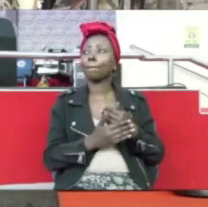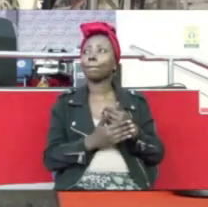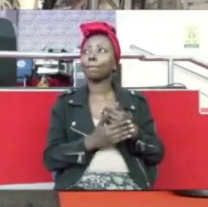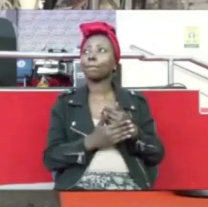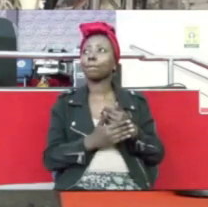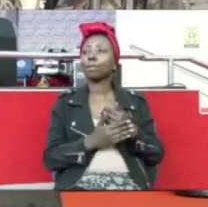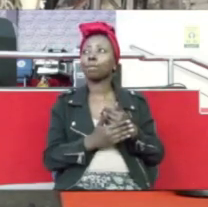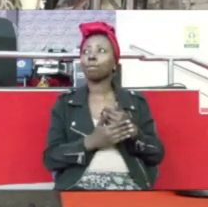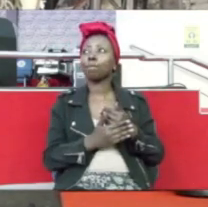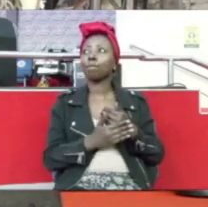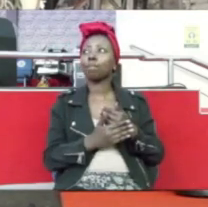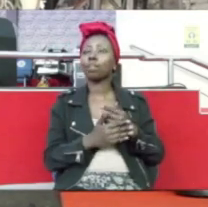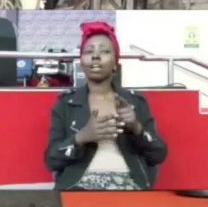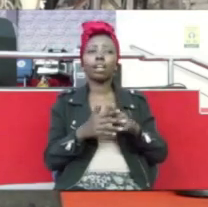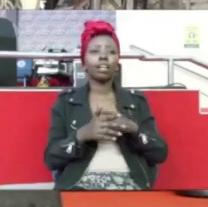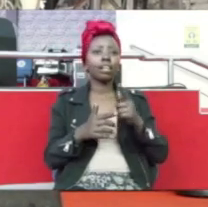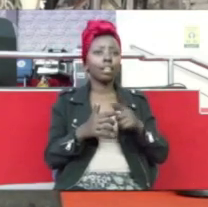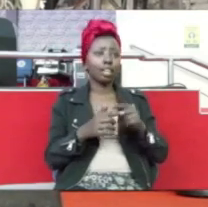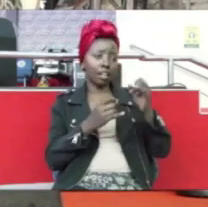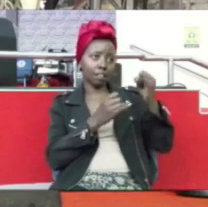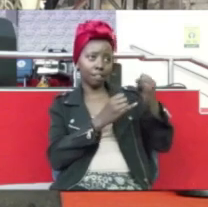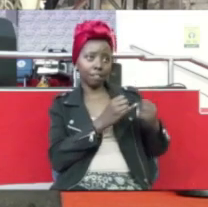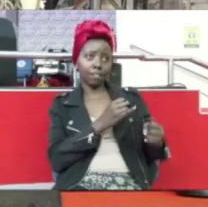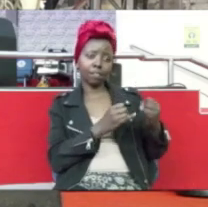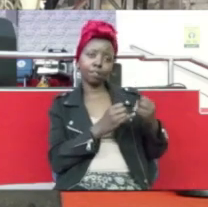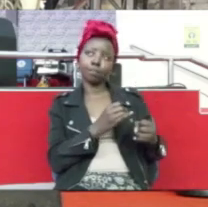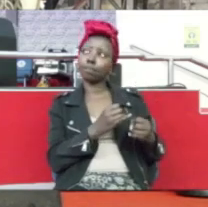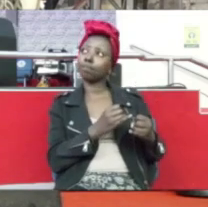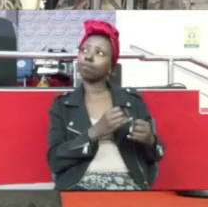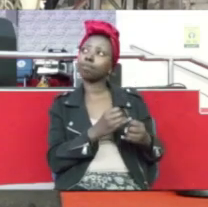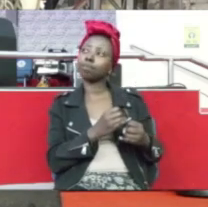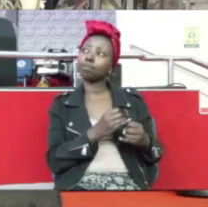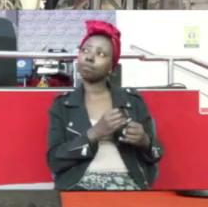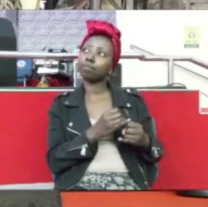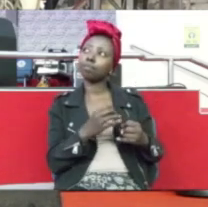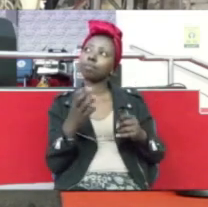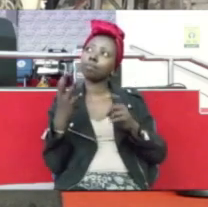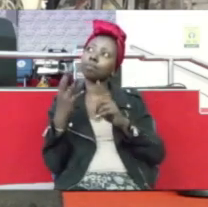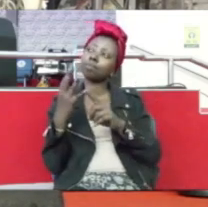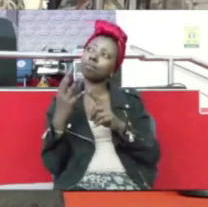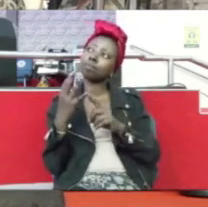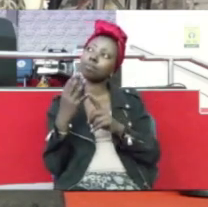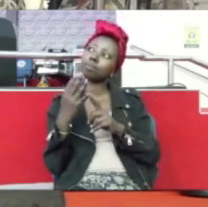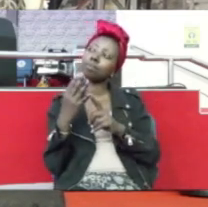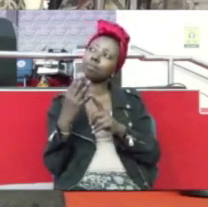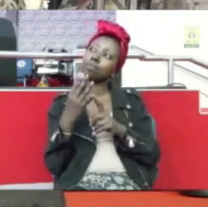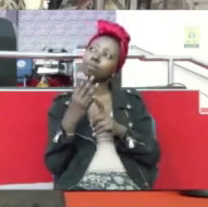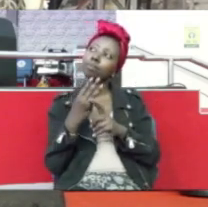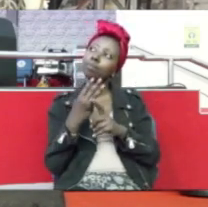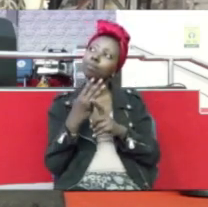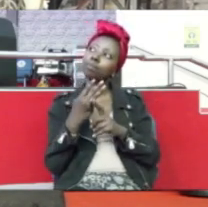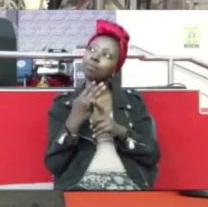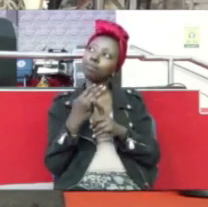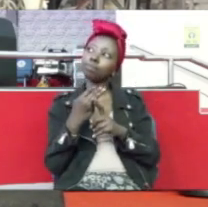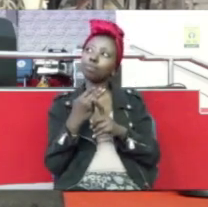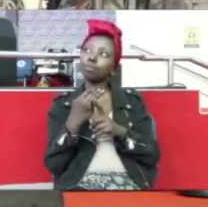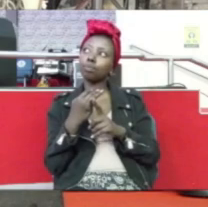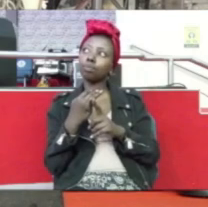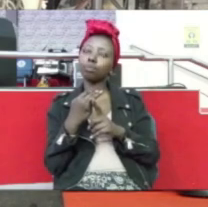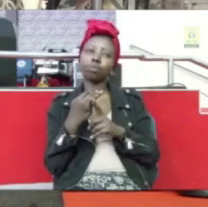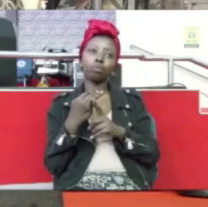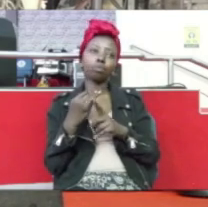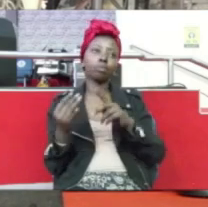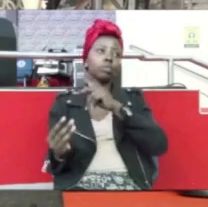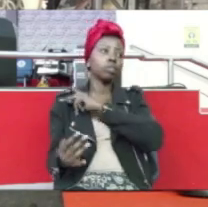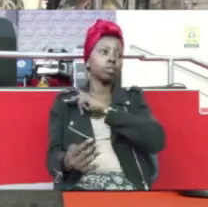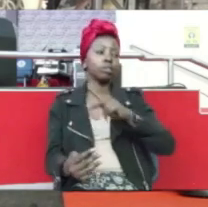yake. And then finally, cha mwisho, it's what we call the kingdom investment. Ni